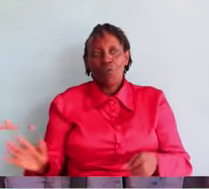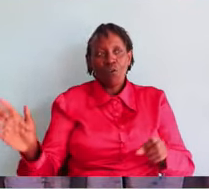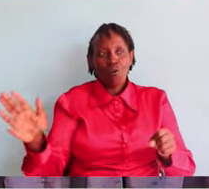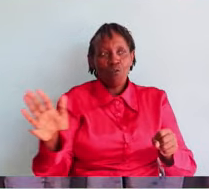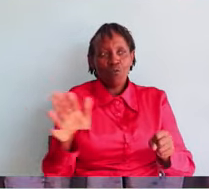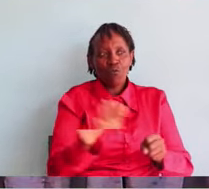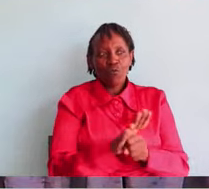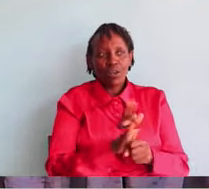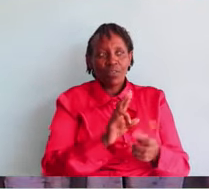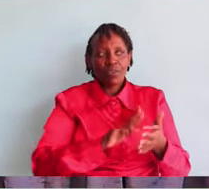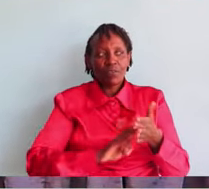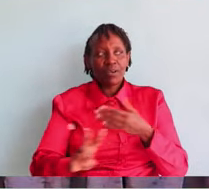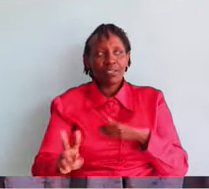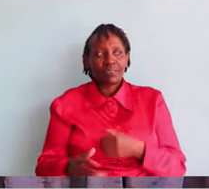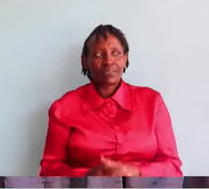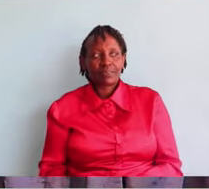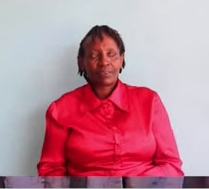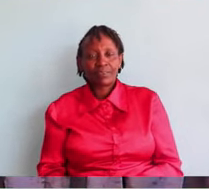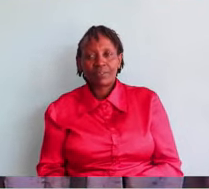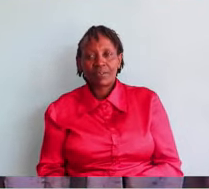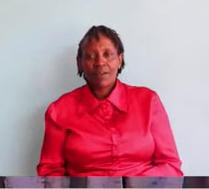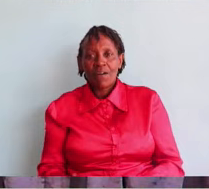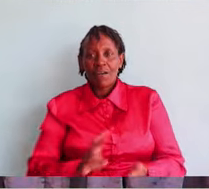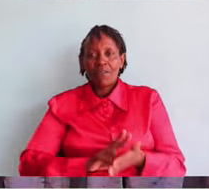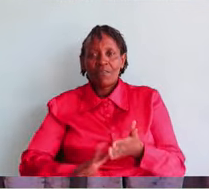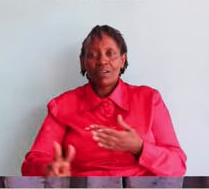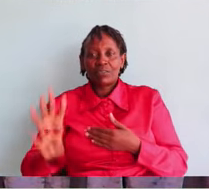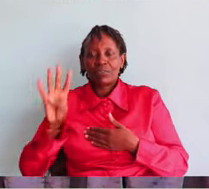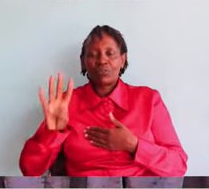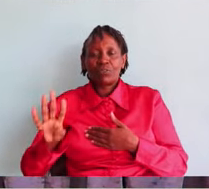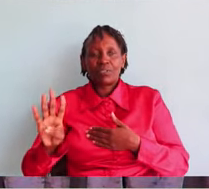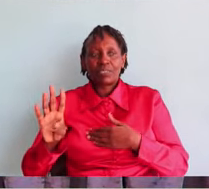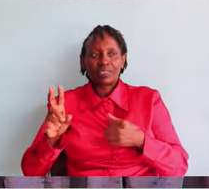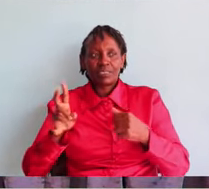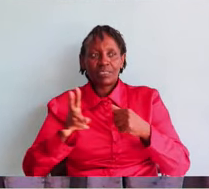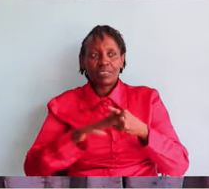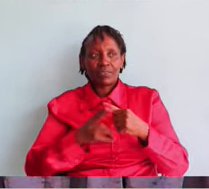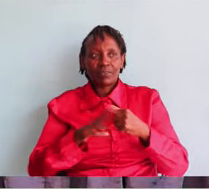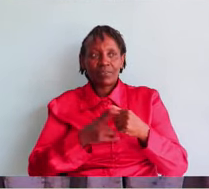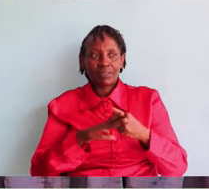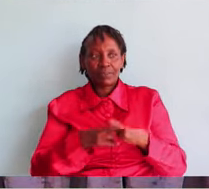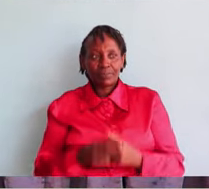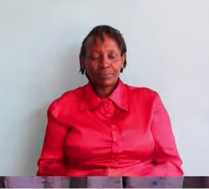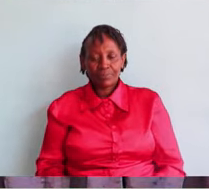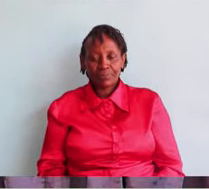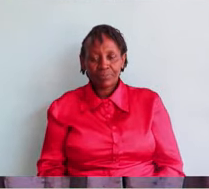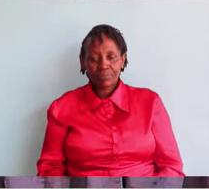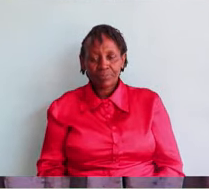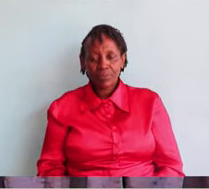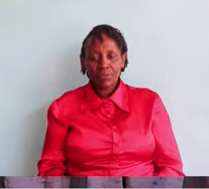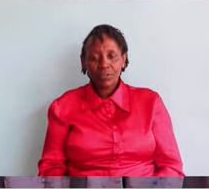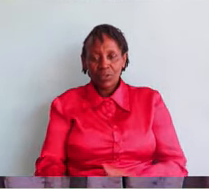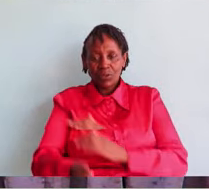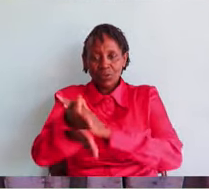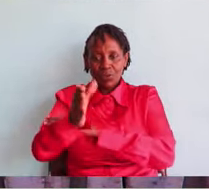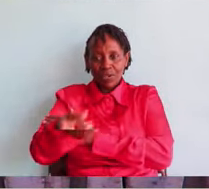to the disciples. And verse 47, the very last one, reveals that the Lord added to their number